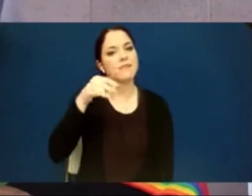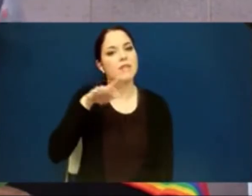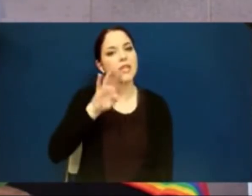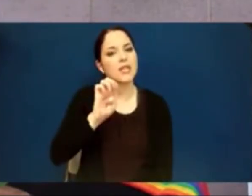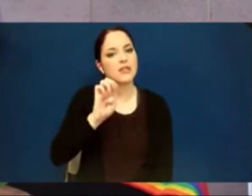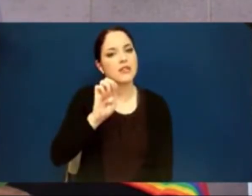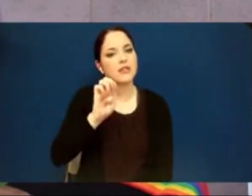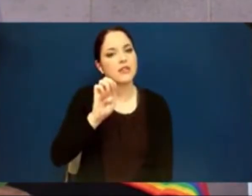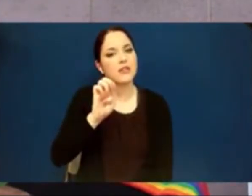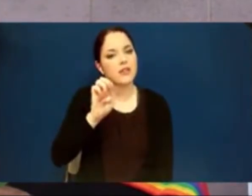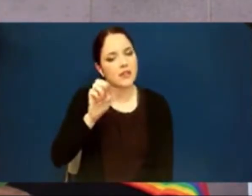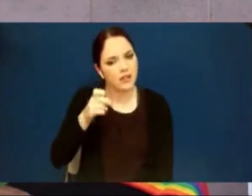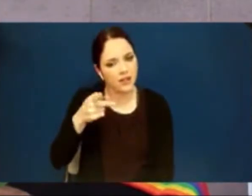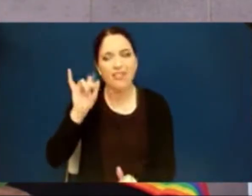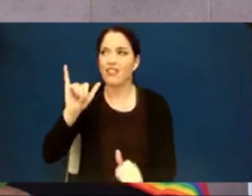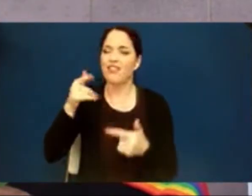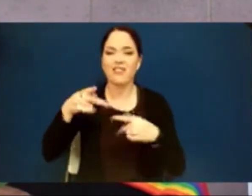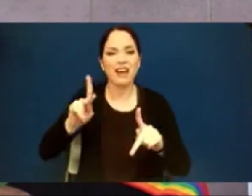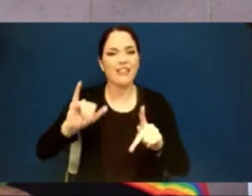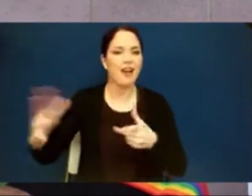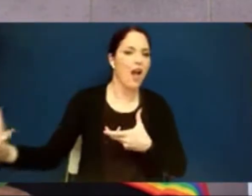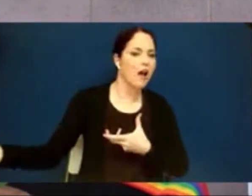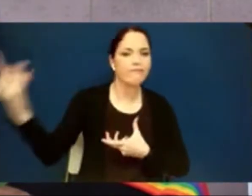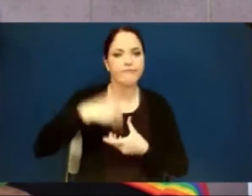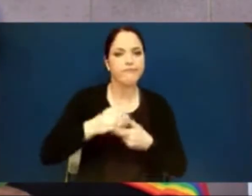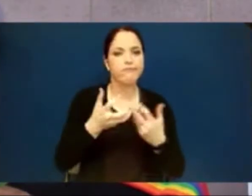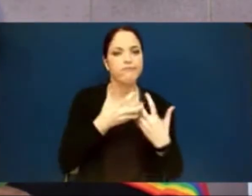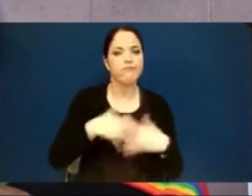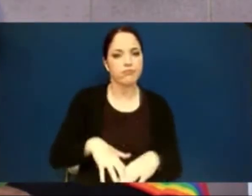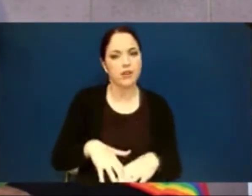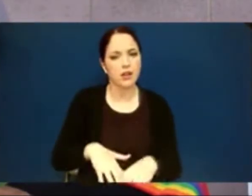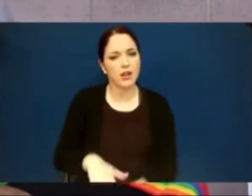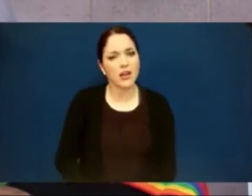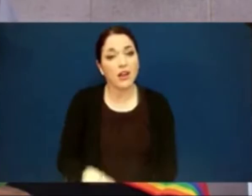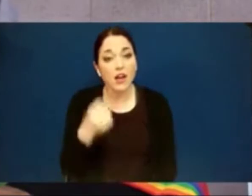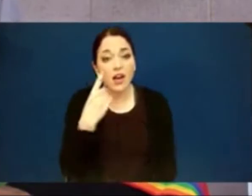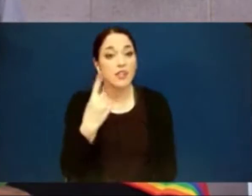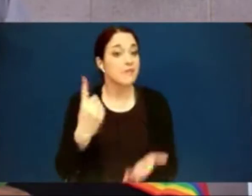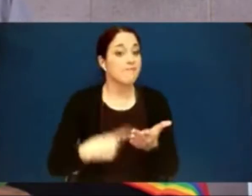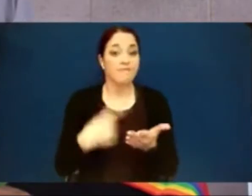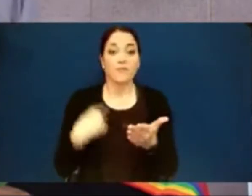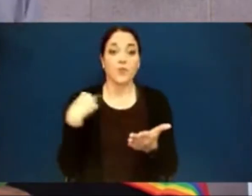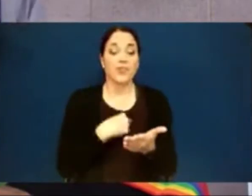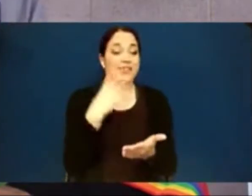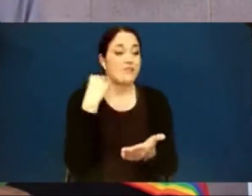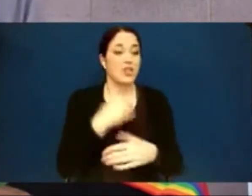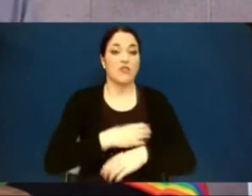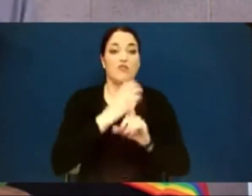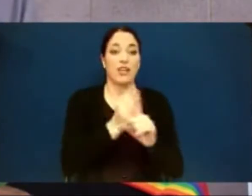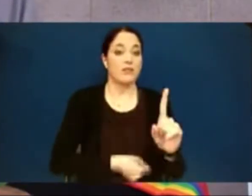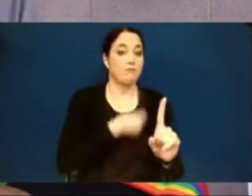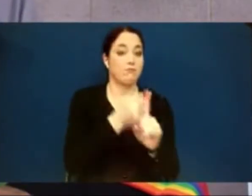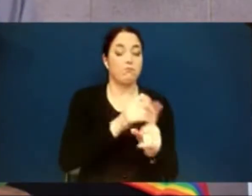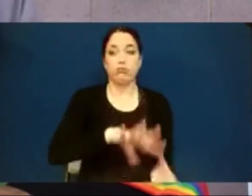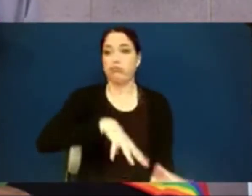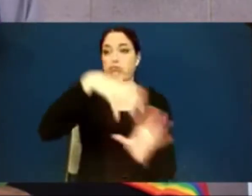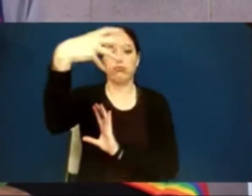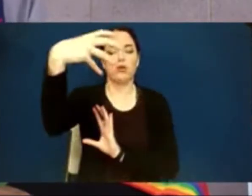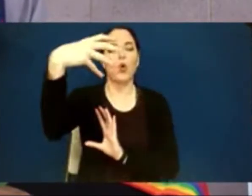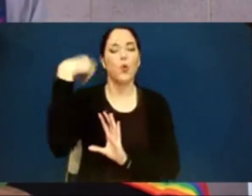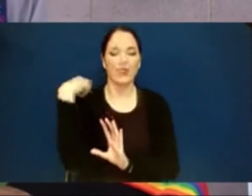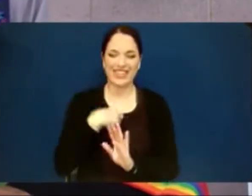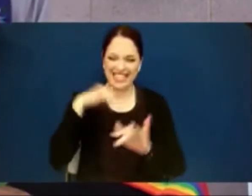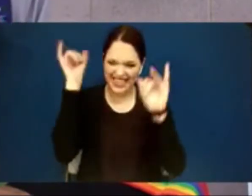from nowhere that catches us off guard? Again, we listen to the still big voice that says, we